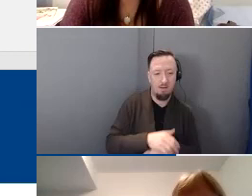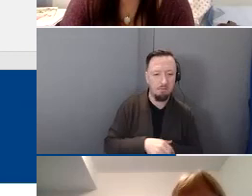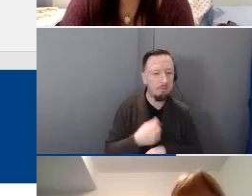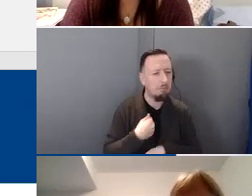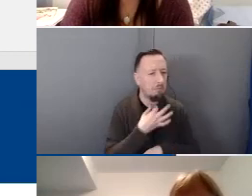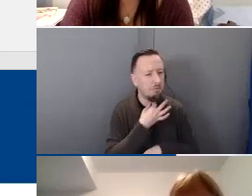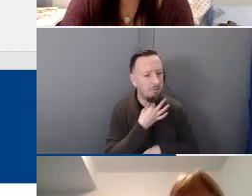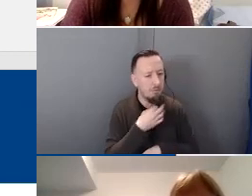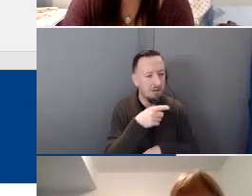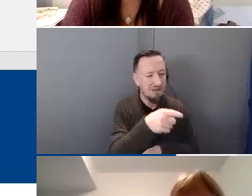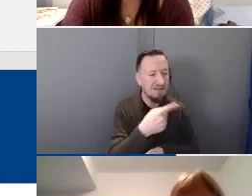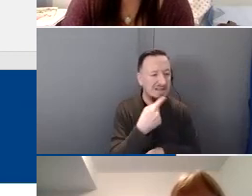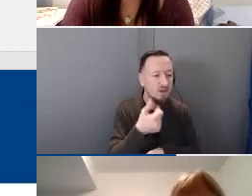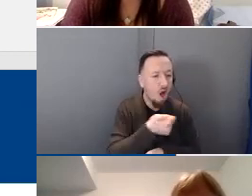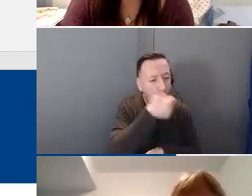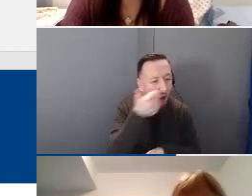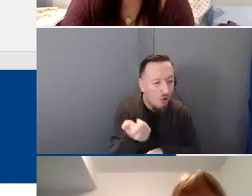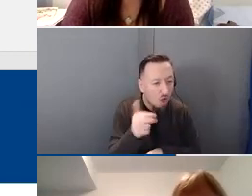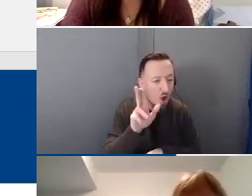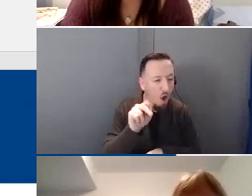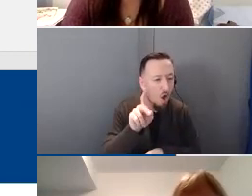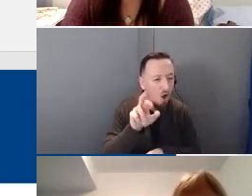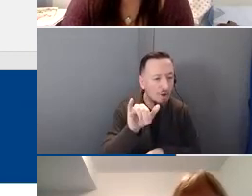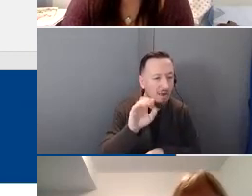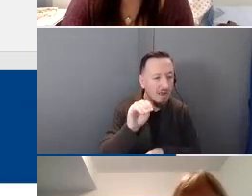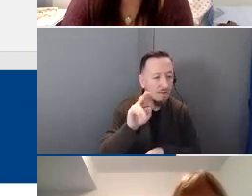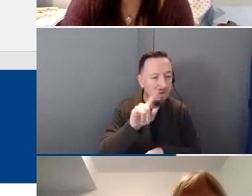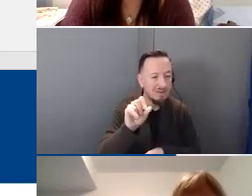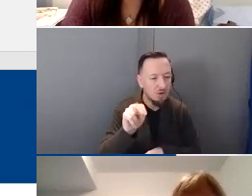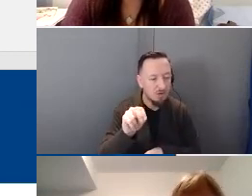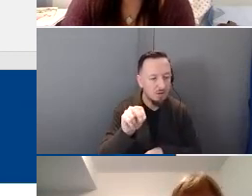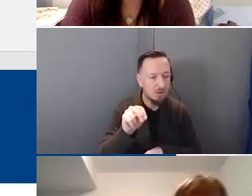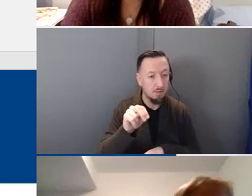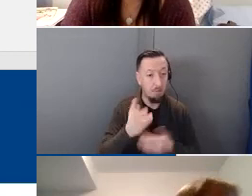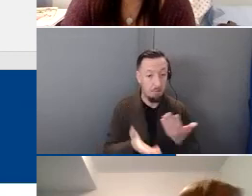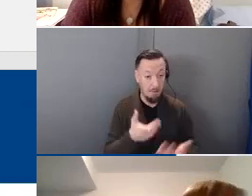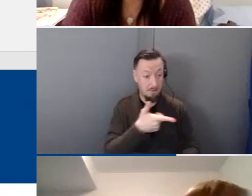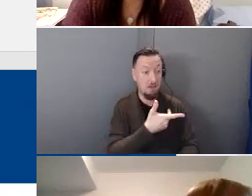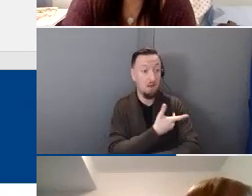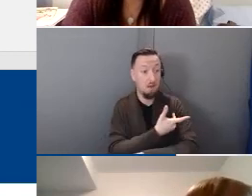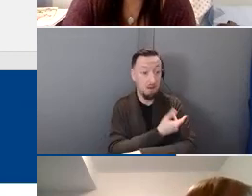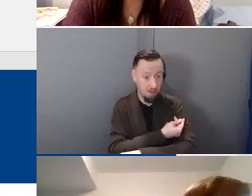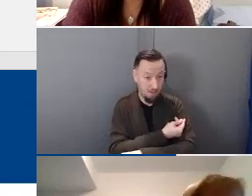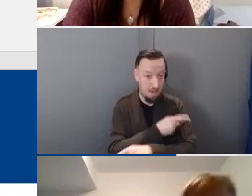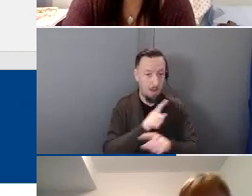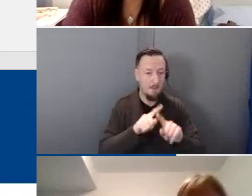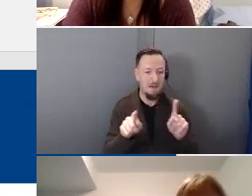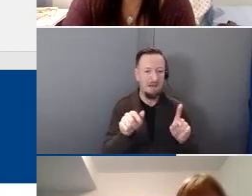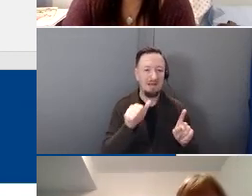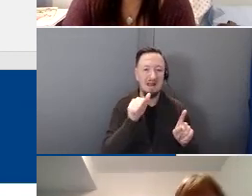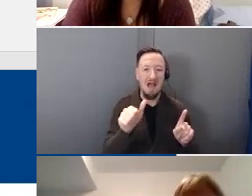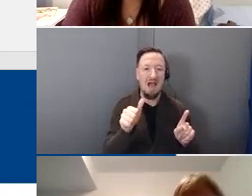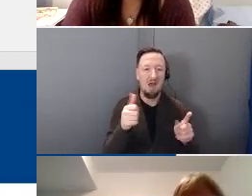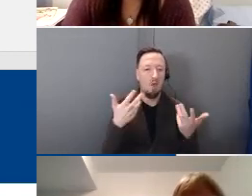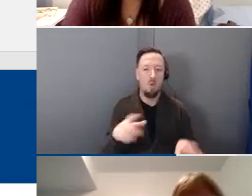because that says other under immunization, but a person could be immunized and just preferring not to tell us